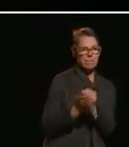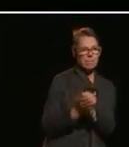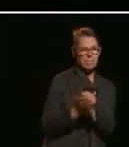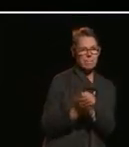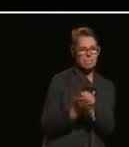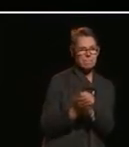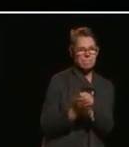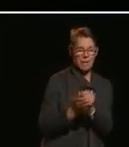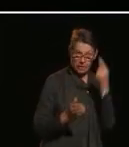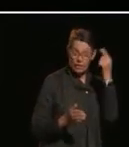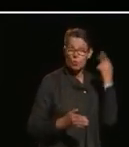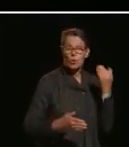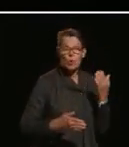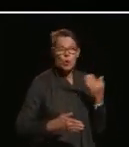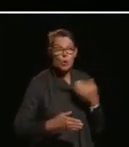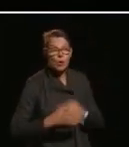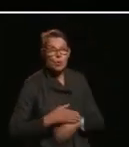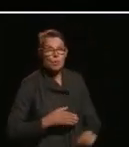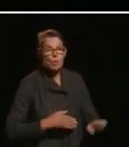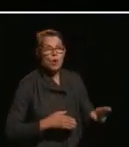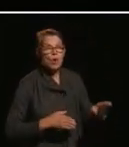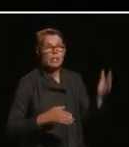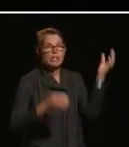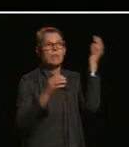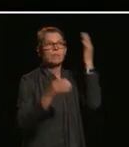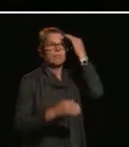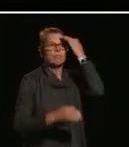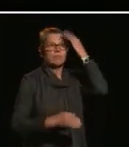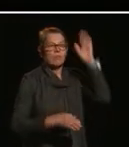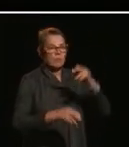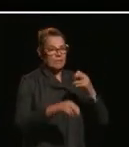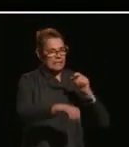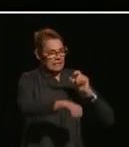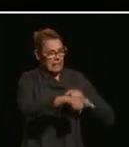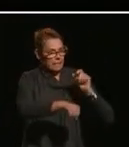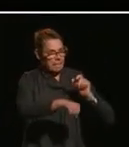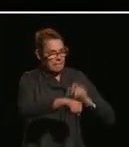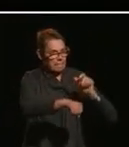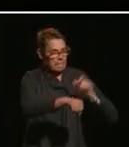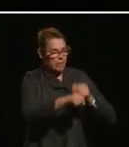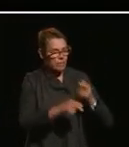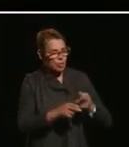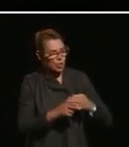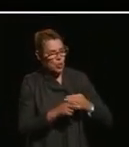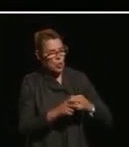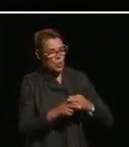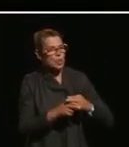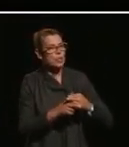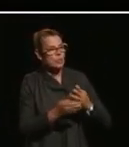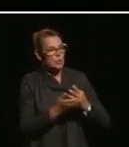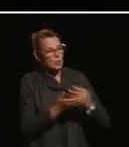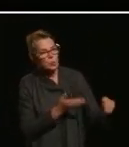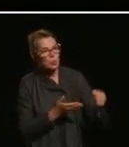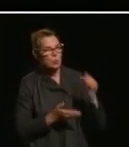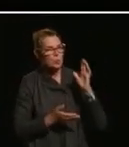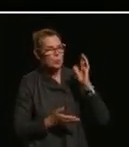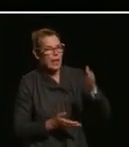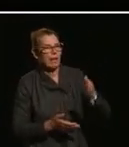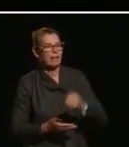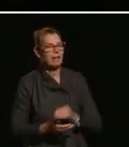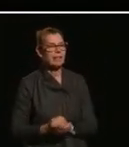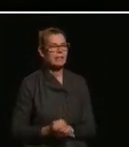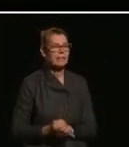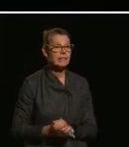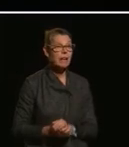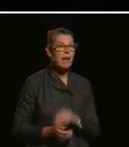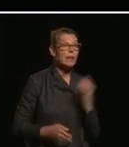hourglass and watching it run out. Everyone else measures time by births and deaths, by